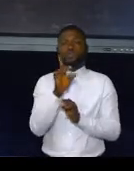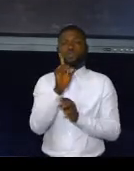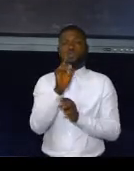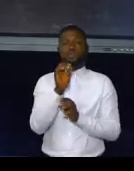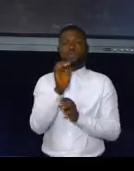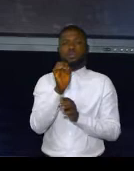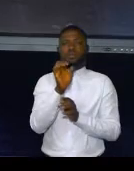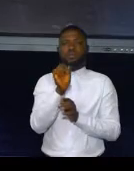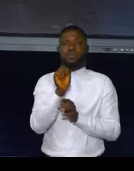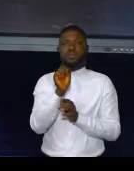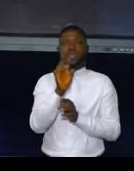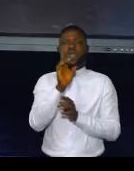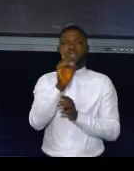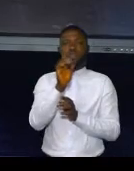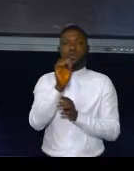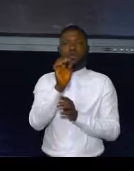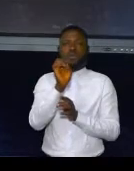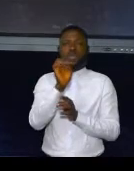Does.